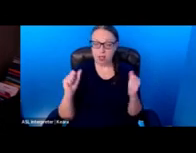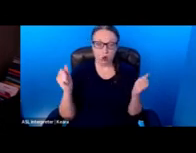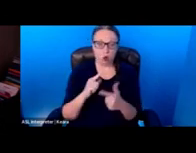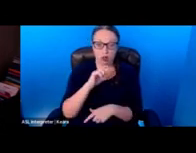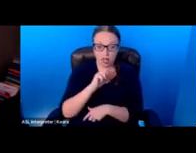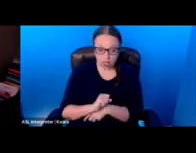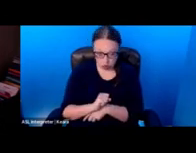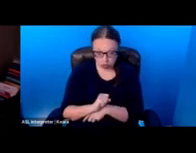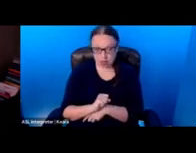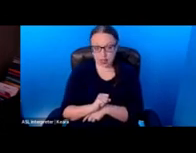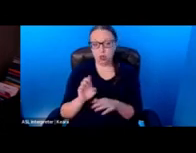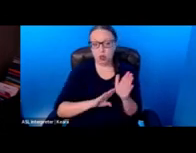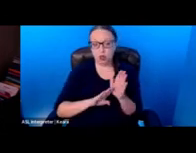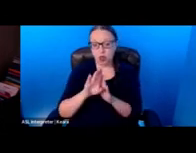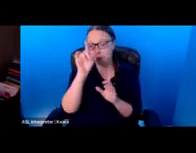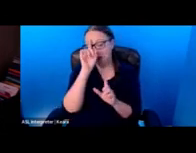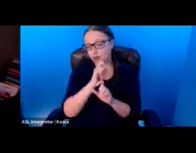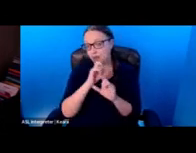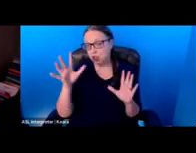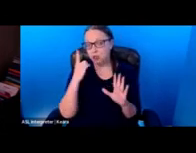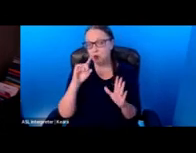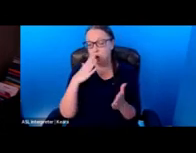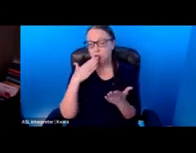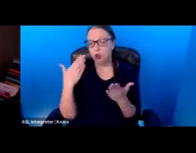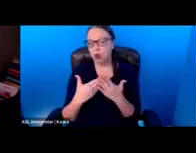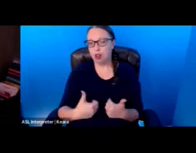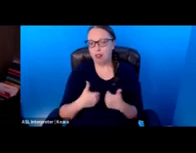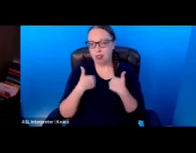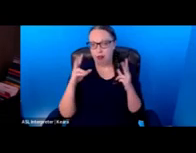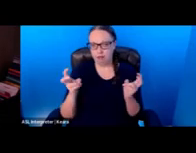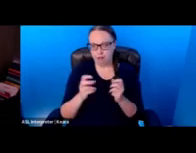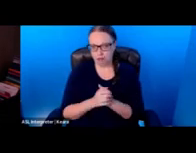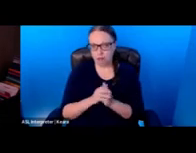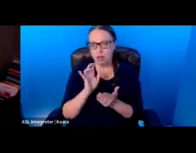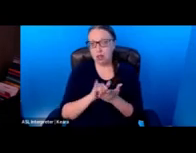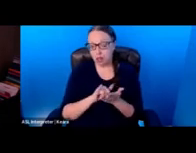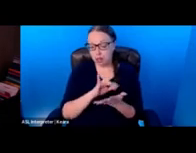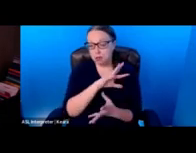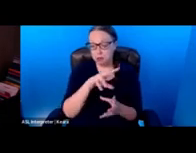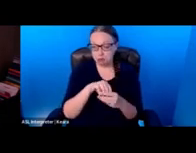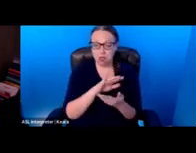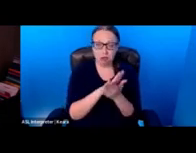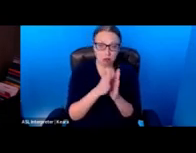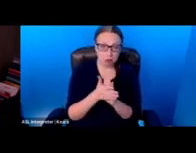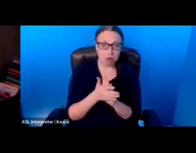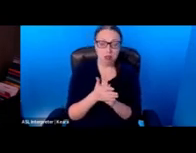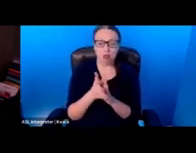life. And that's exciting that that's becoming part of the culture of DDD in New